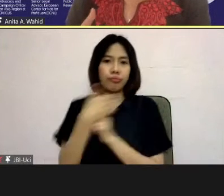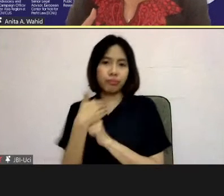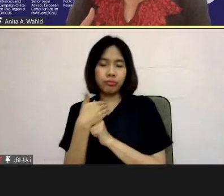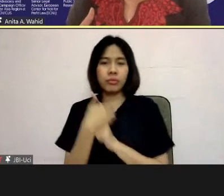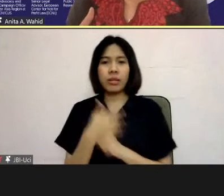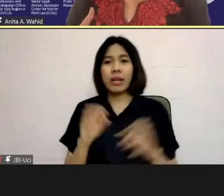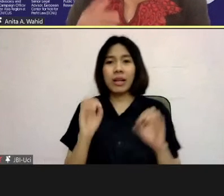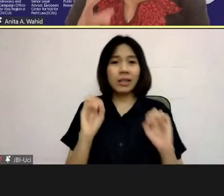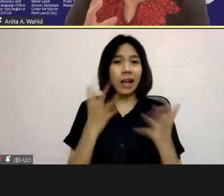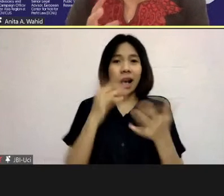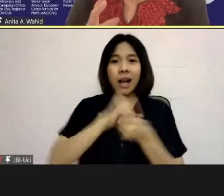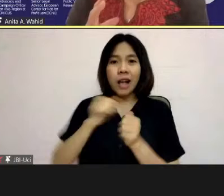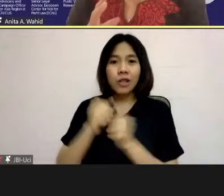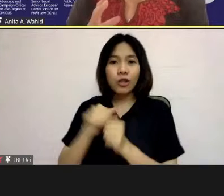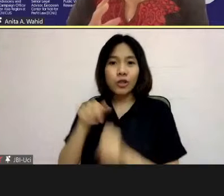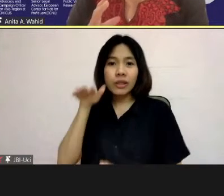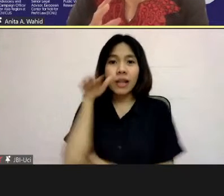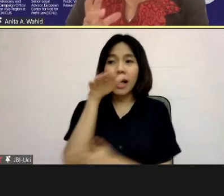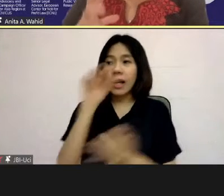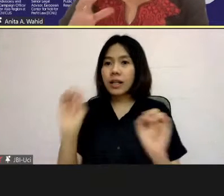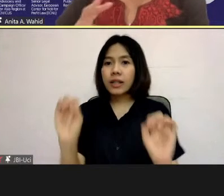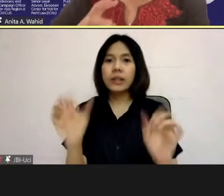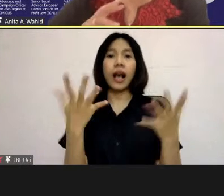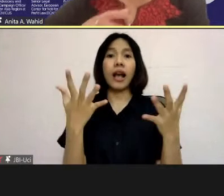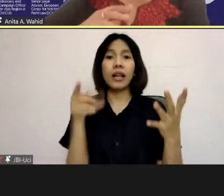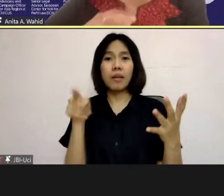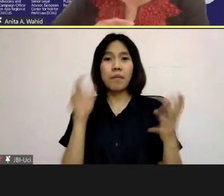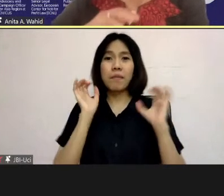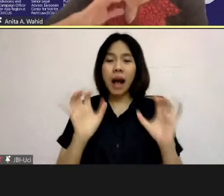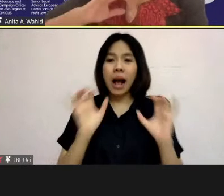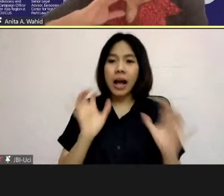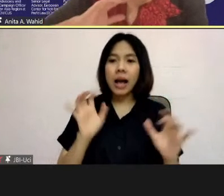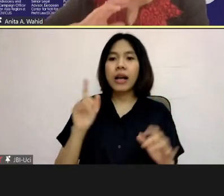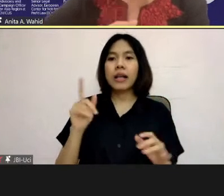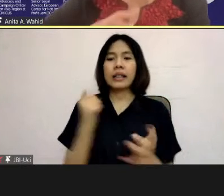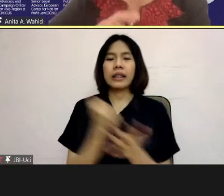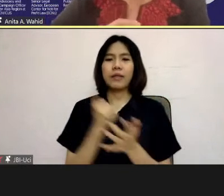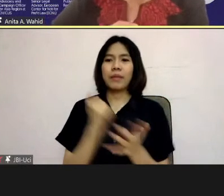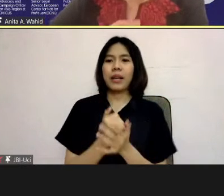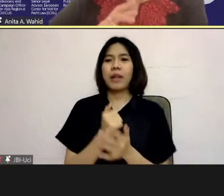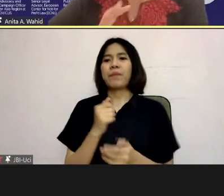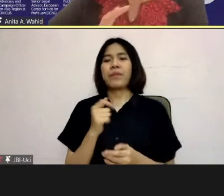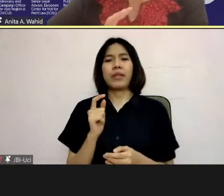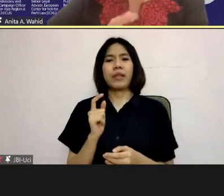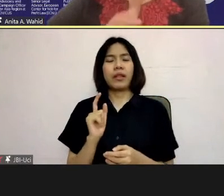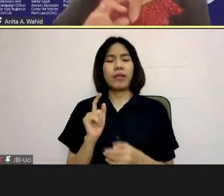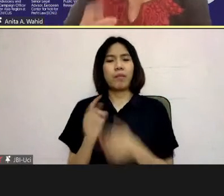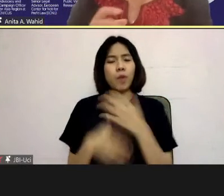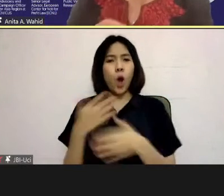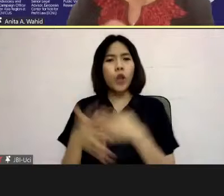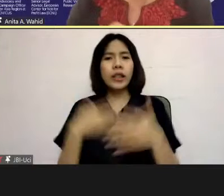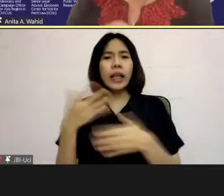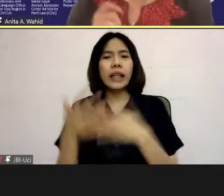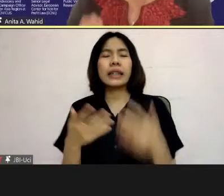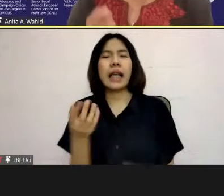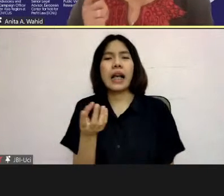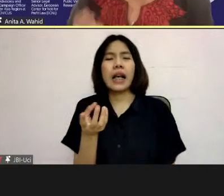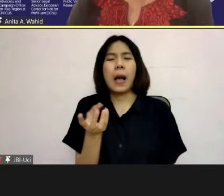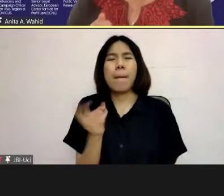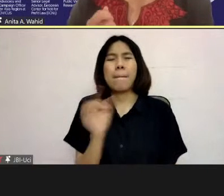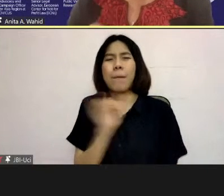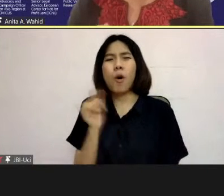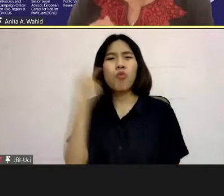this diversity of violations, there's one thing that's so common happened within the process